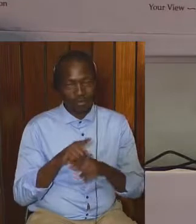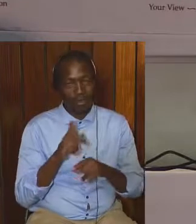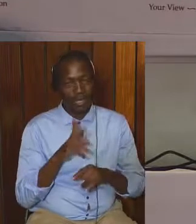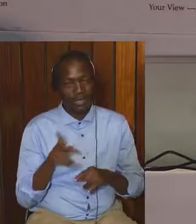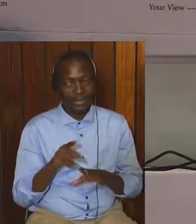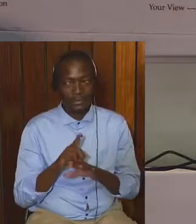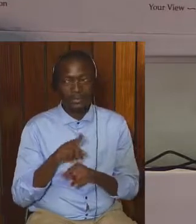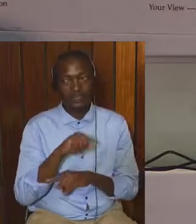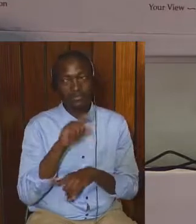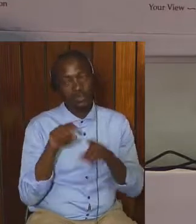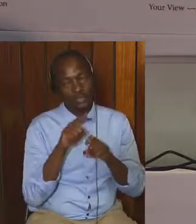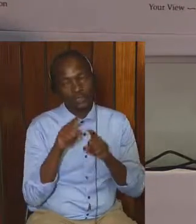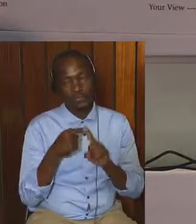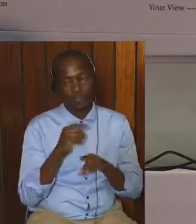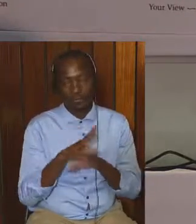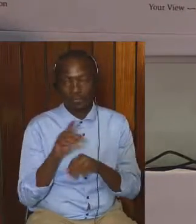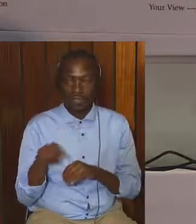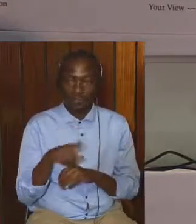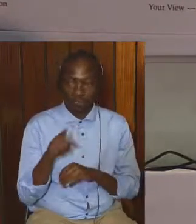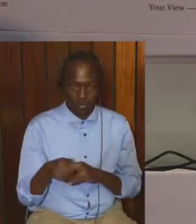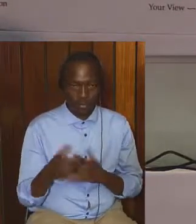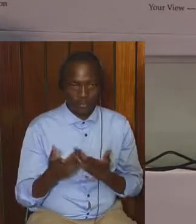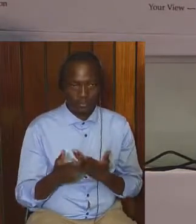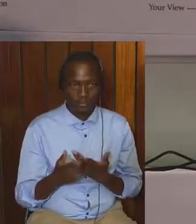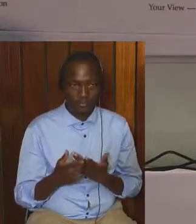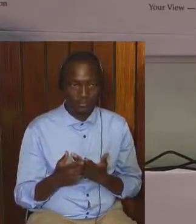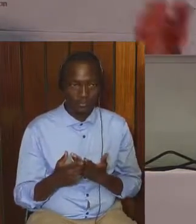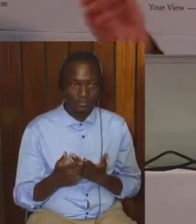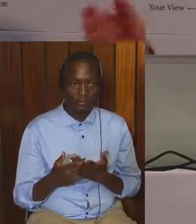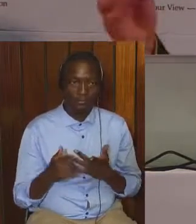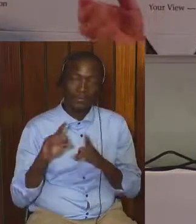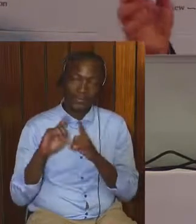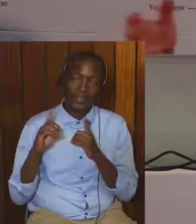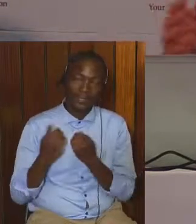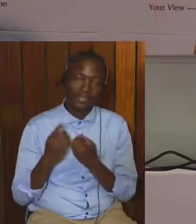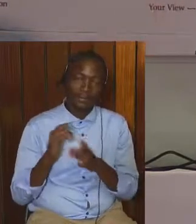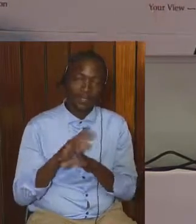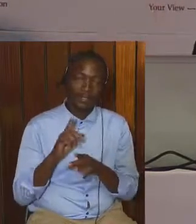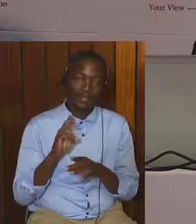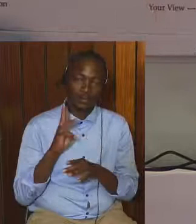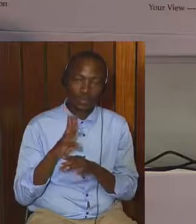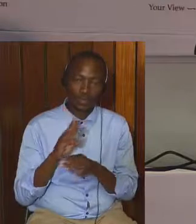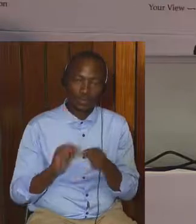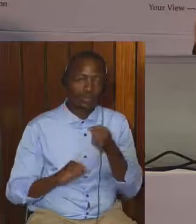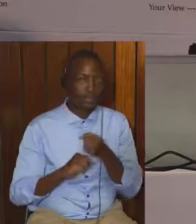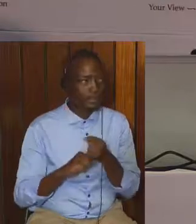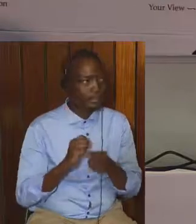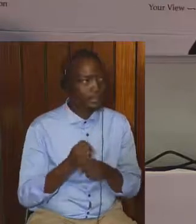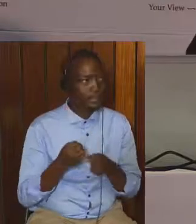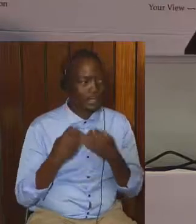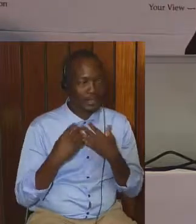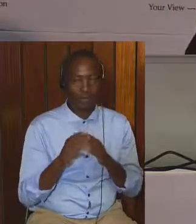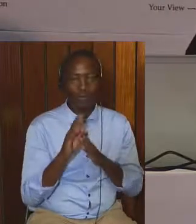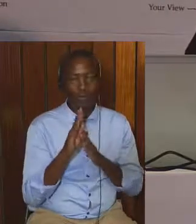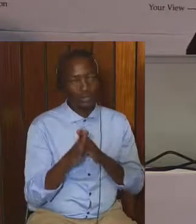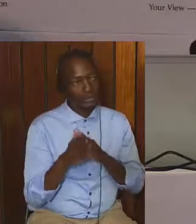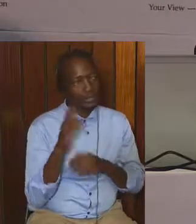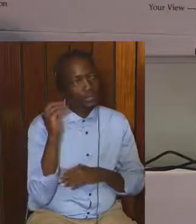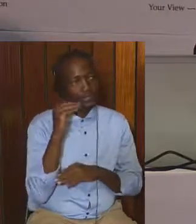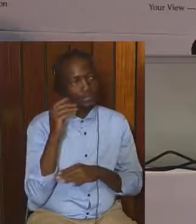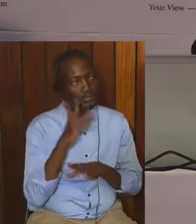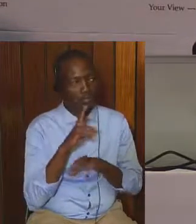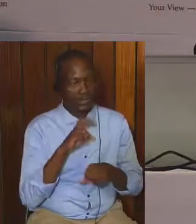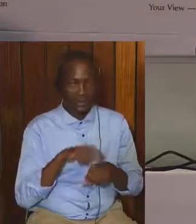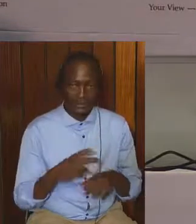again from the recording, and the department will also assist in giving more direct information where